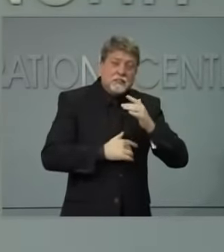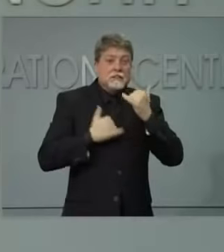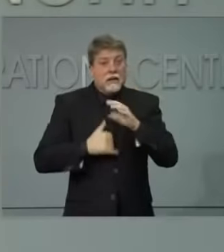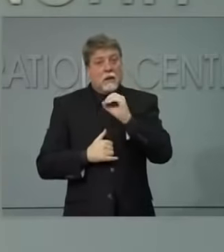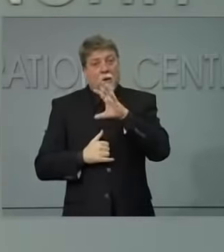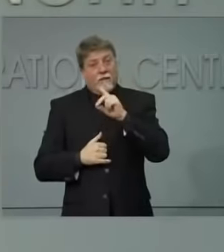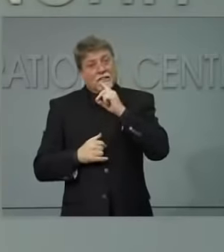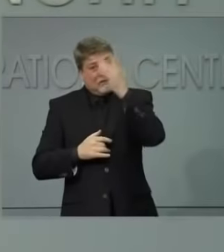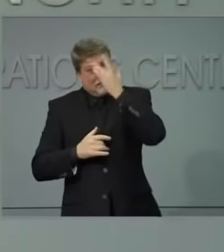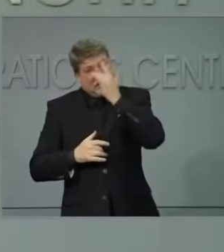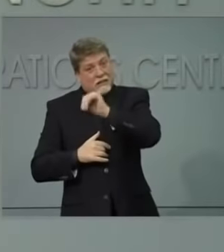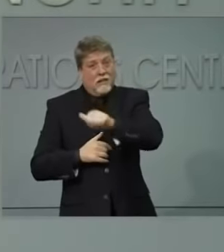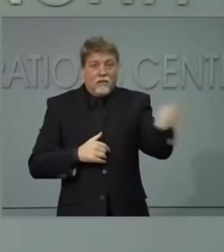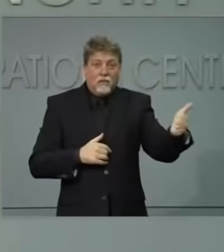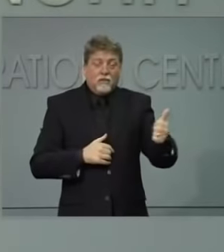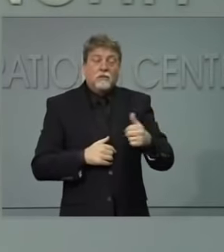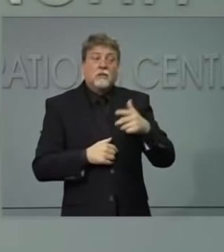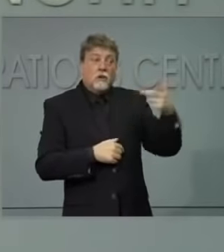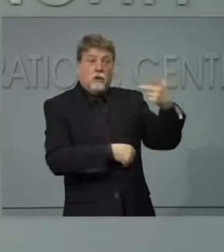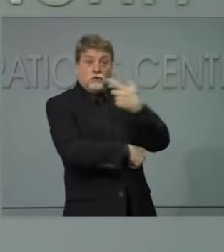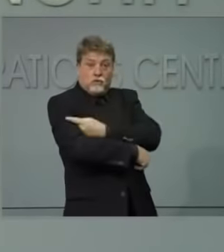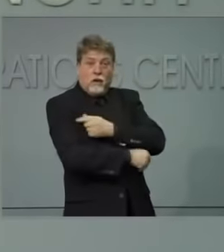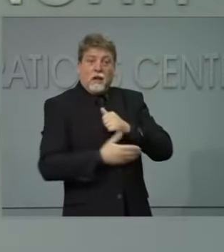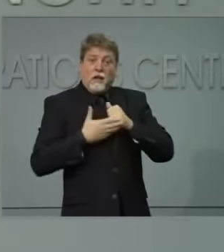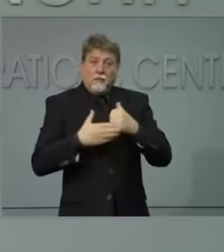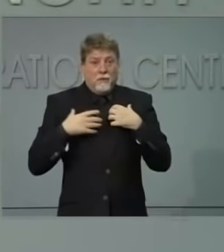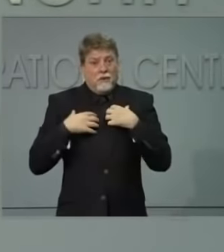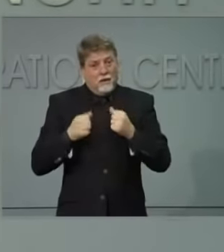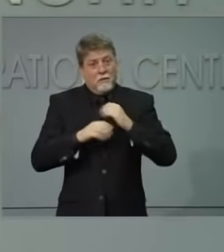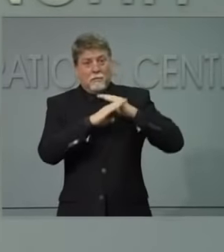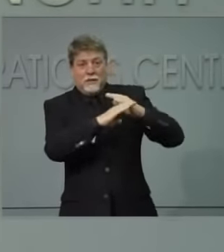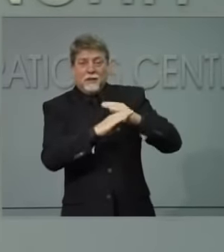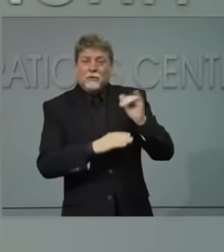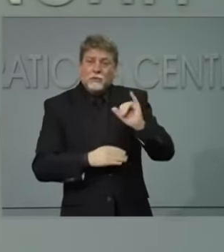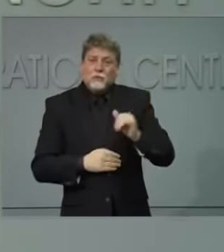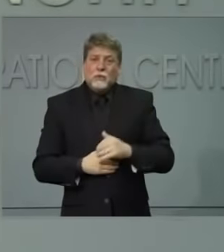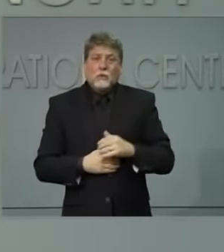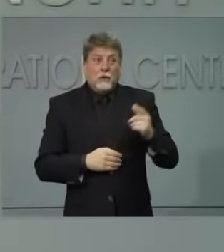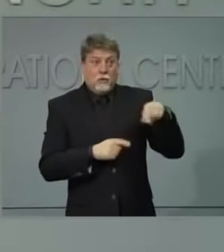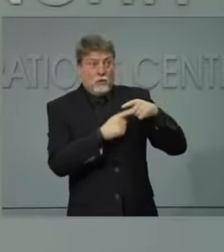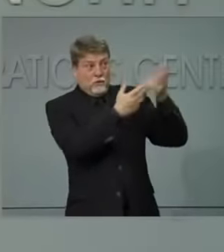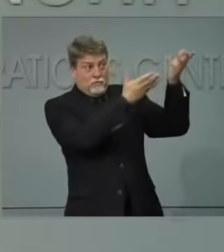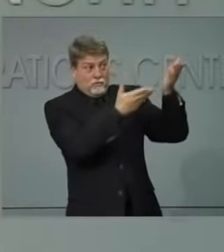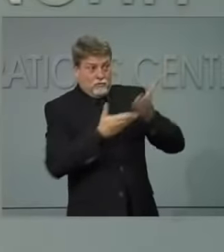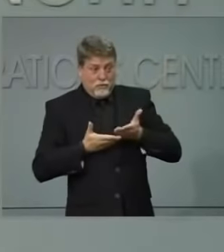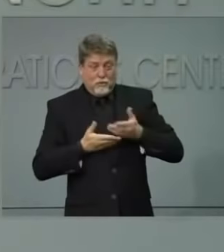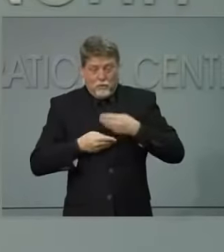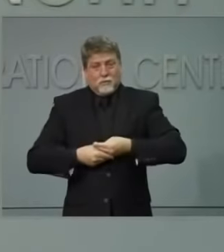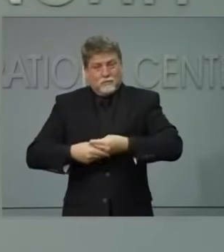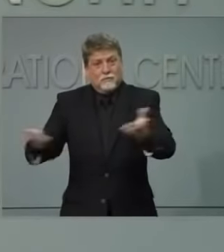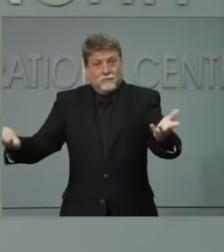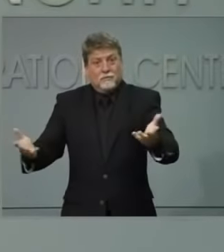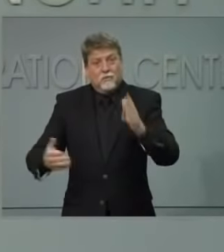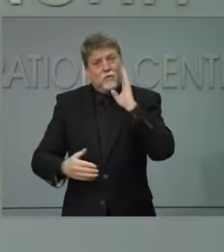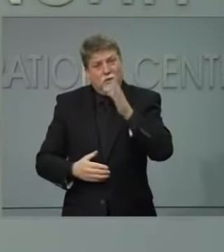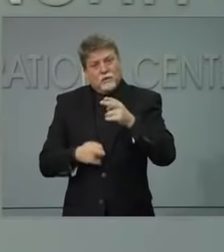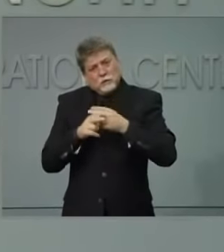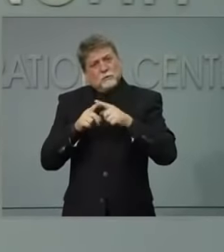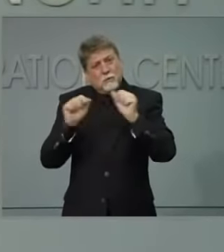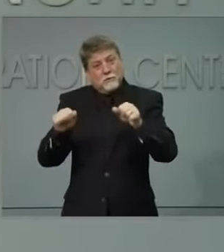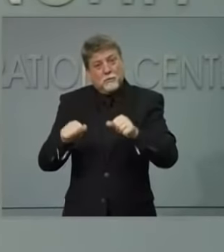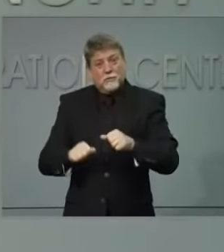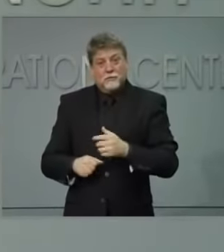out in the population and getting it to people as quickly as possible. Dr. Cohen, would you like to add anything?